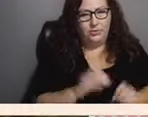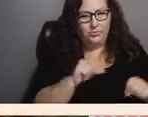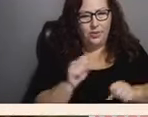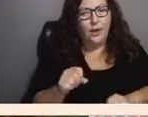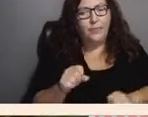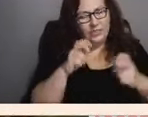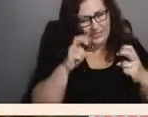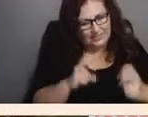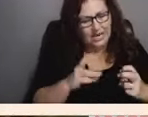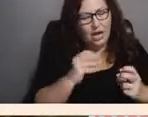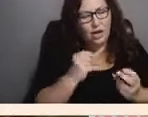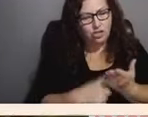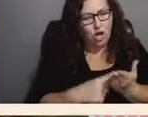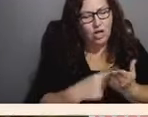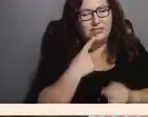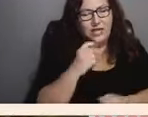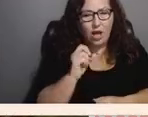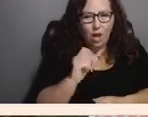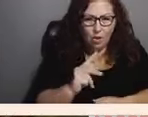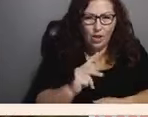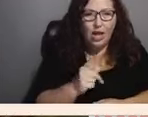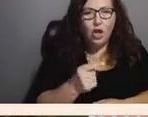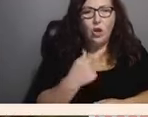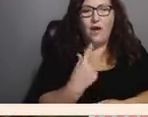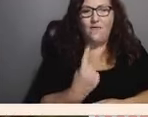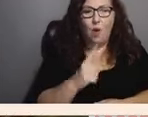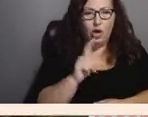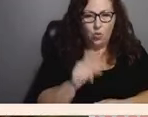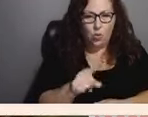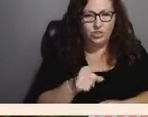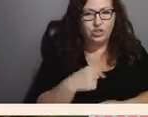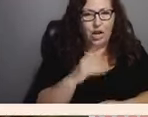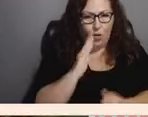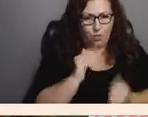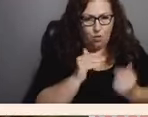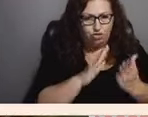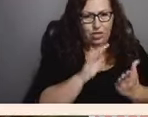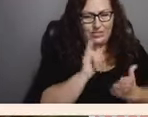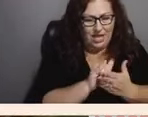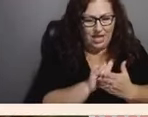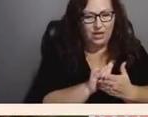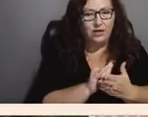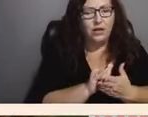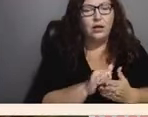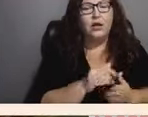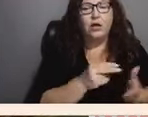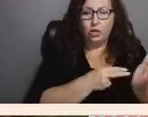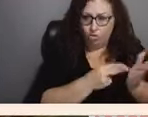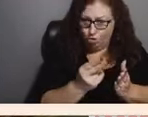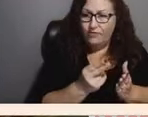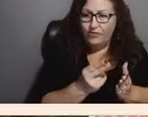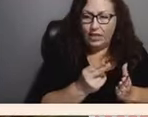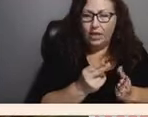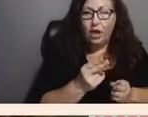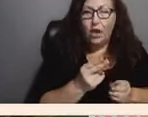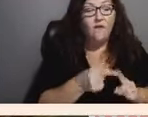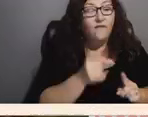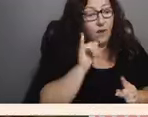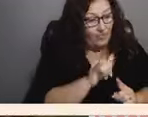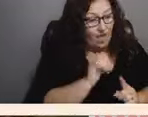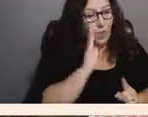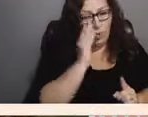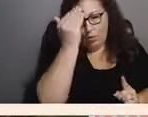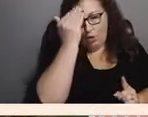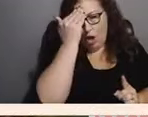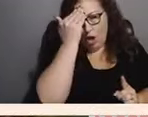okay, you got one question, I'm going to address that. I'm going to address it in truth. And from that, we will know which direction that